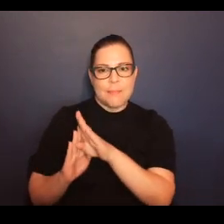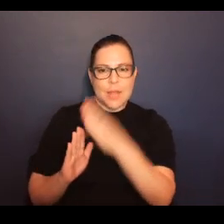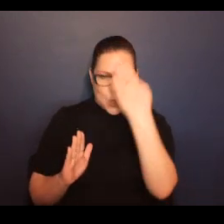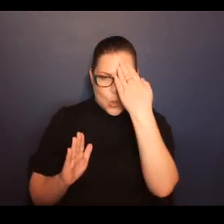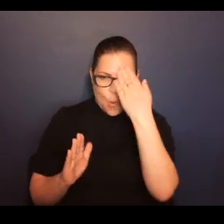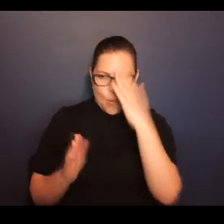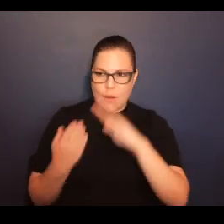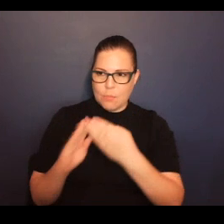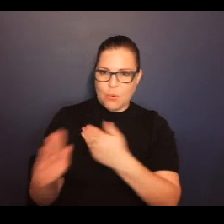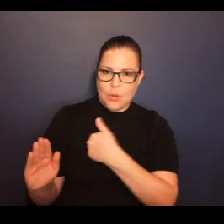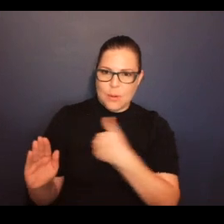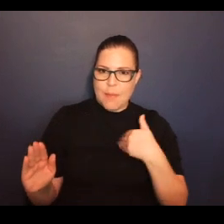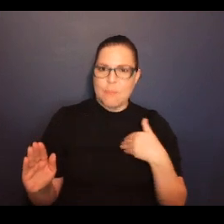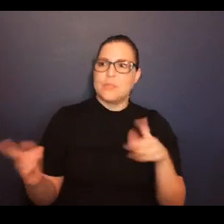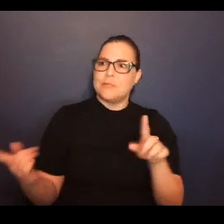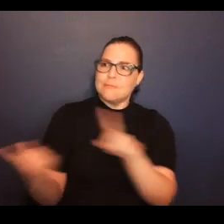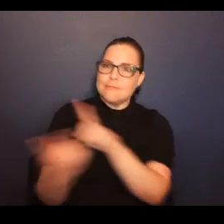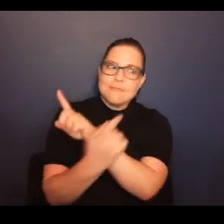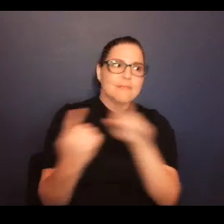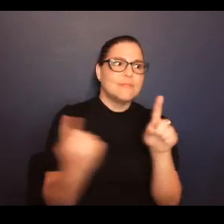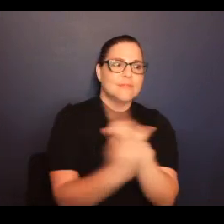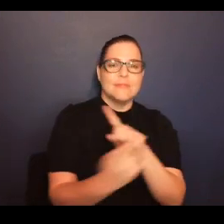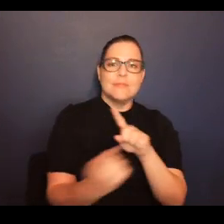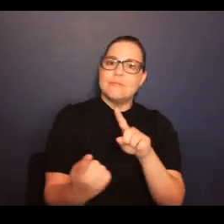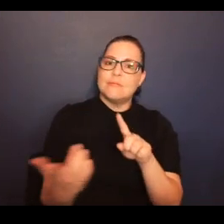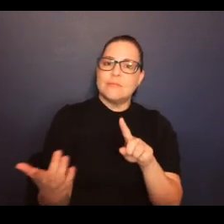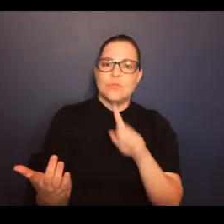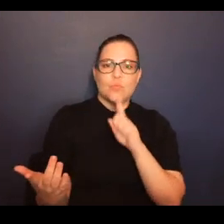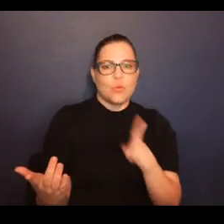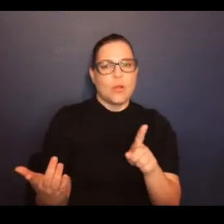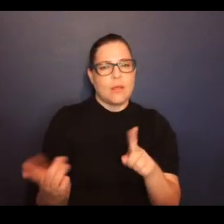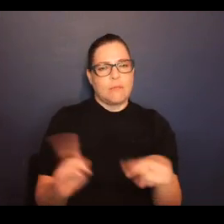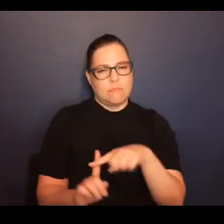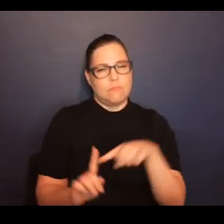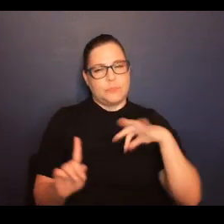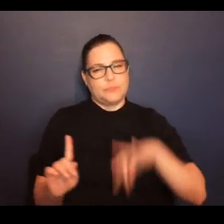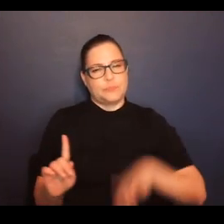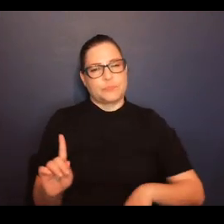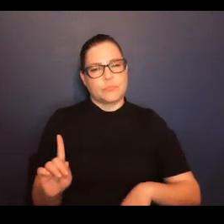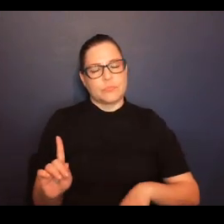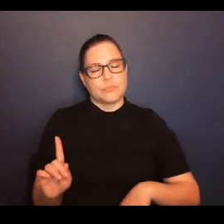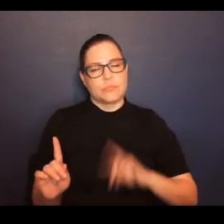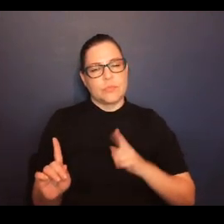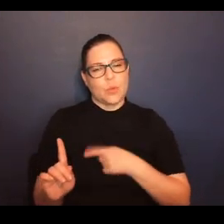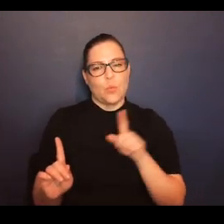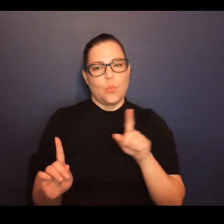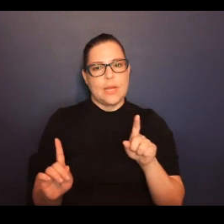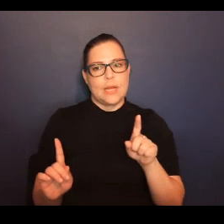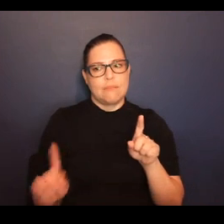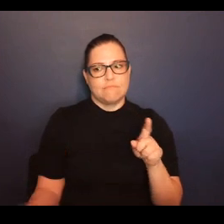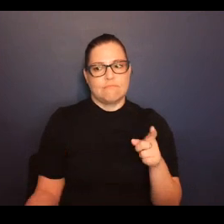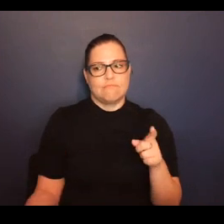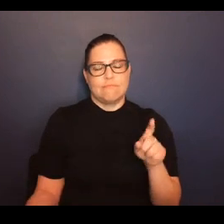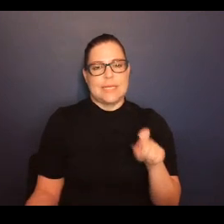with the people in the community is a big plus for us. So But we need to try to not only